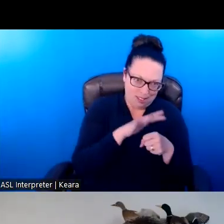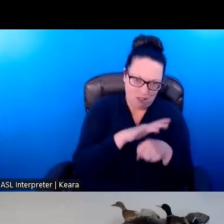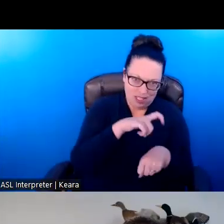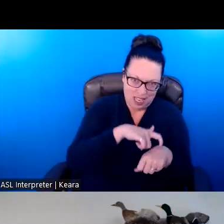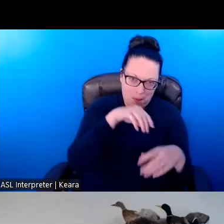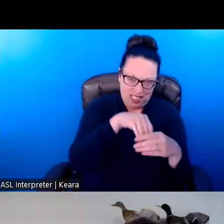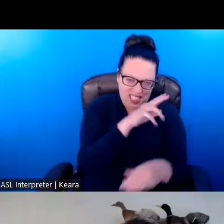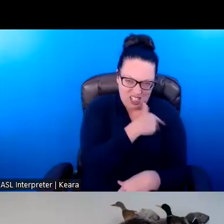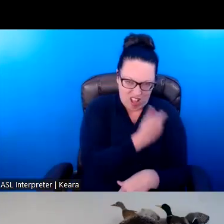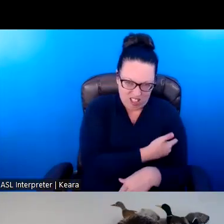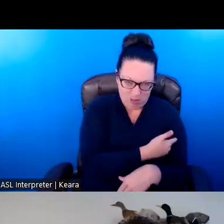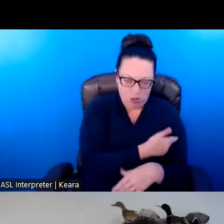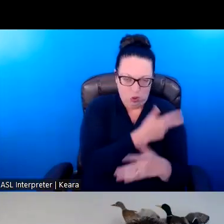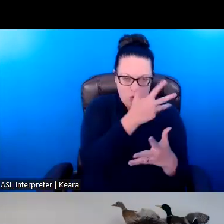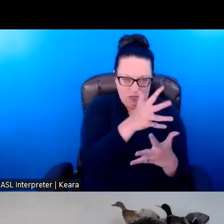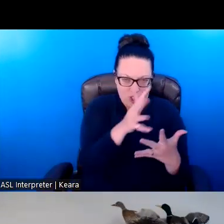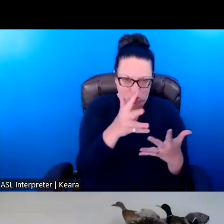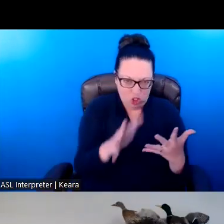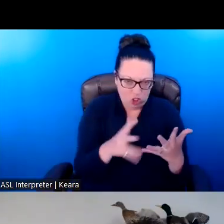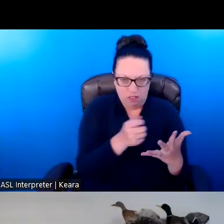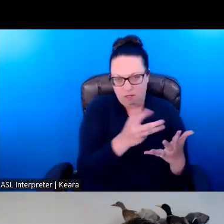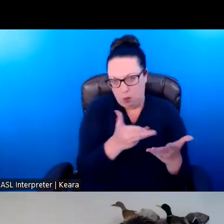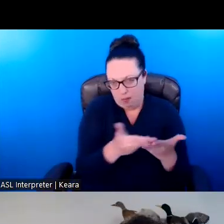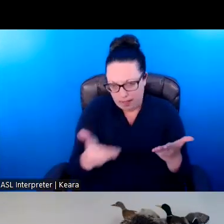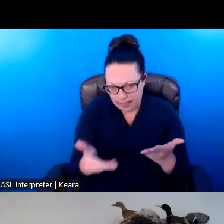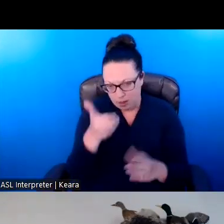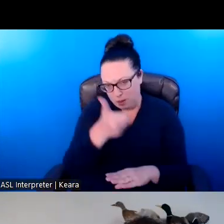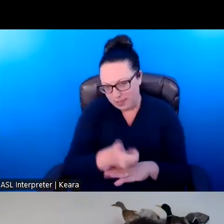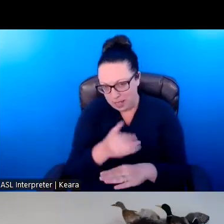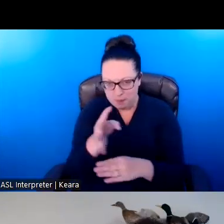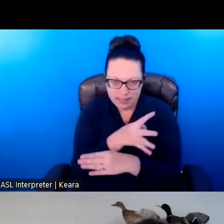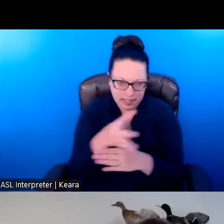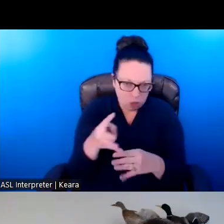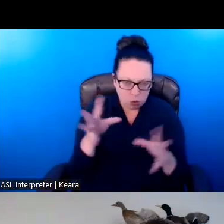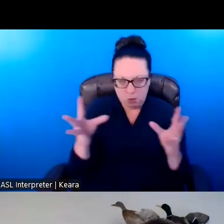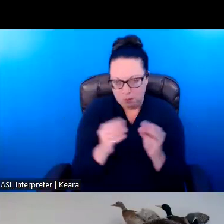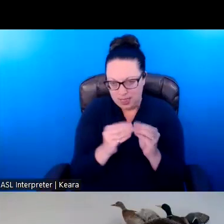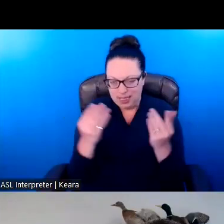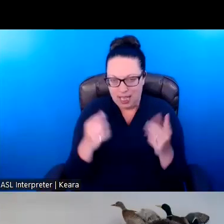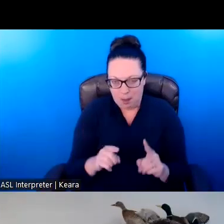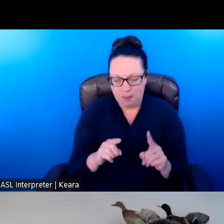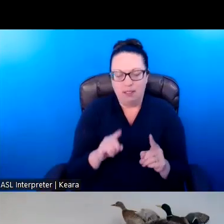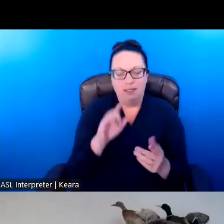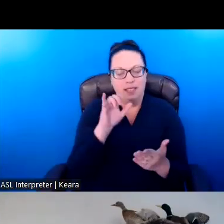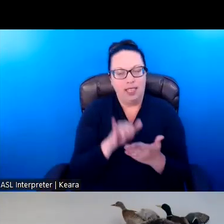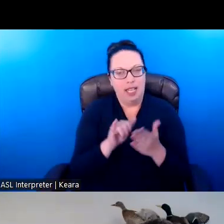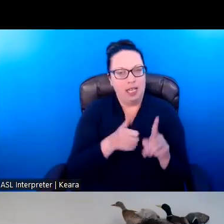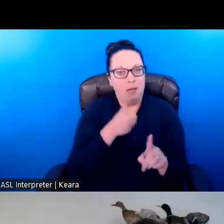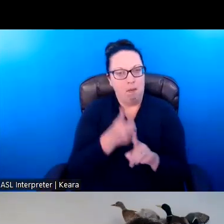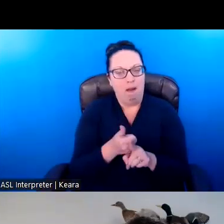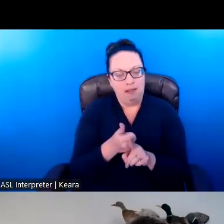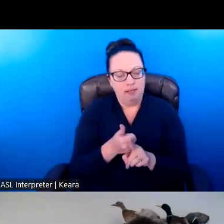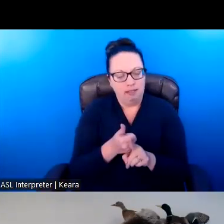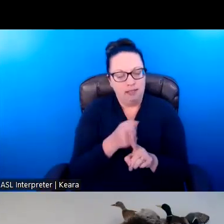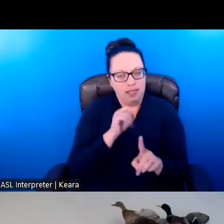things done or scheduled or meetings accomplished that might make that difference between that person be able to